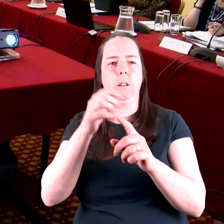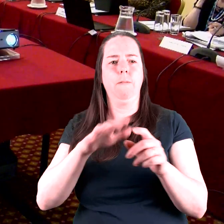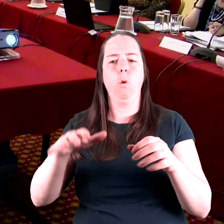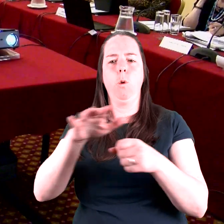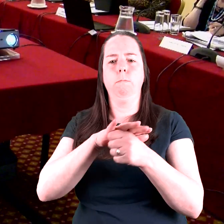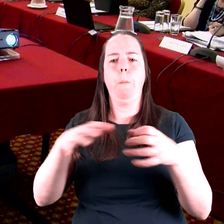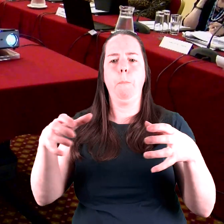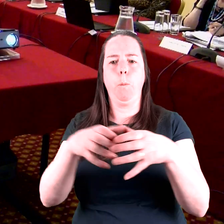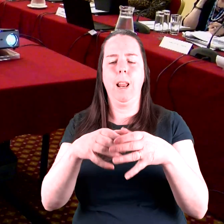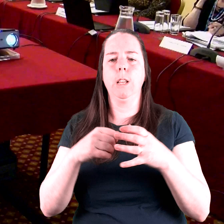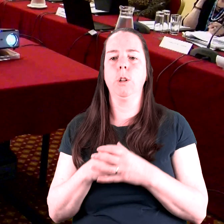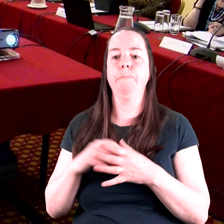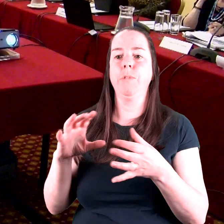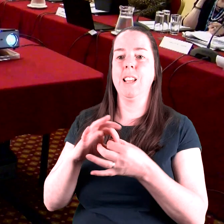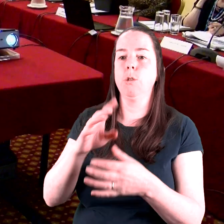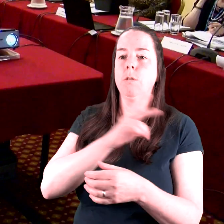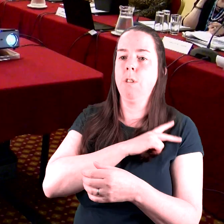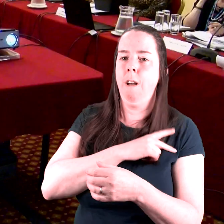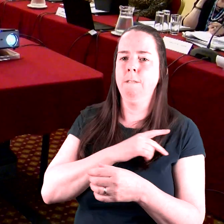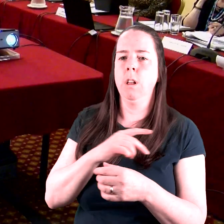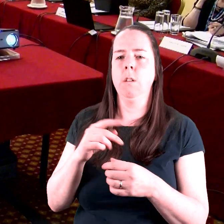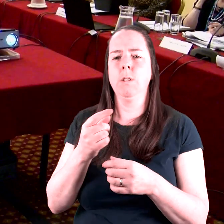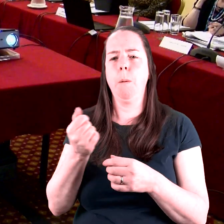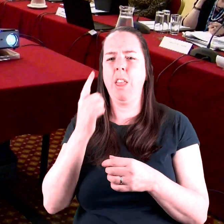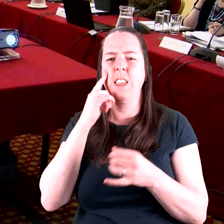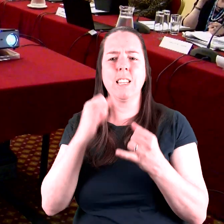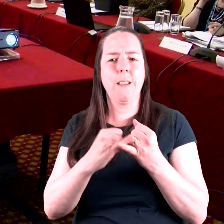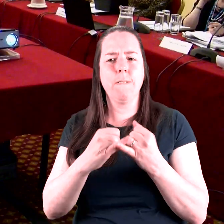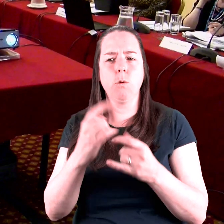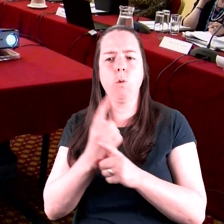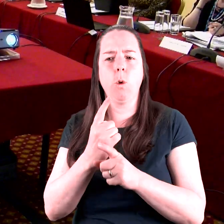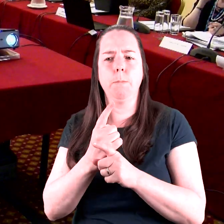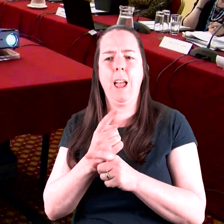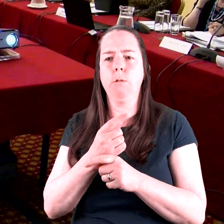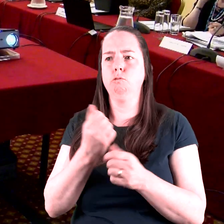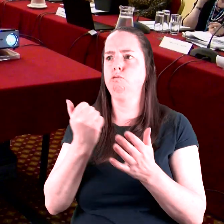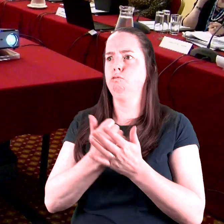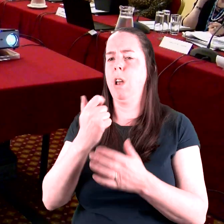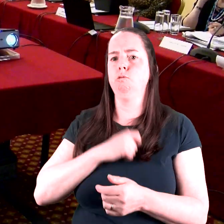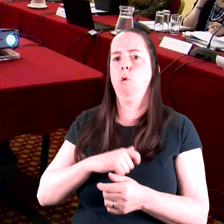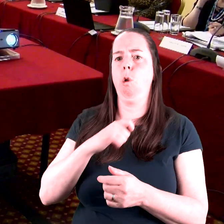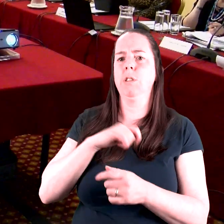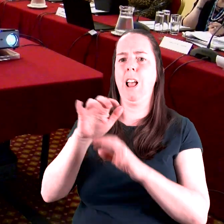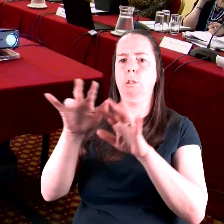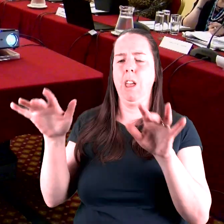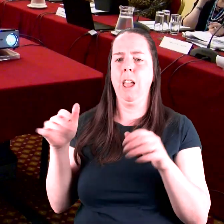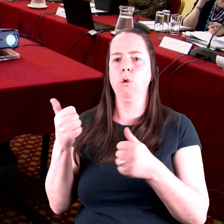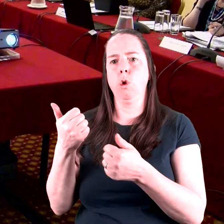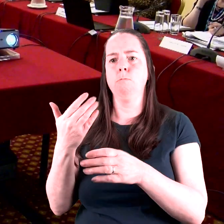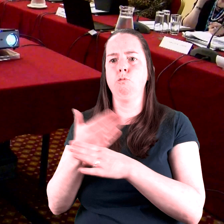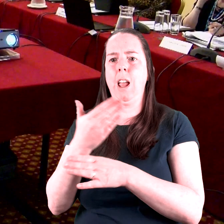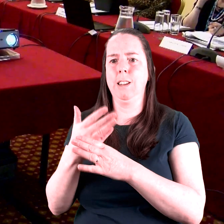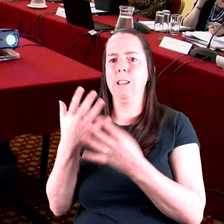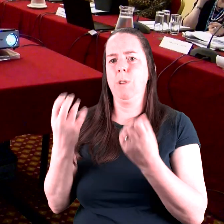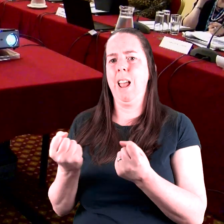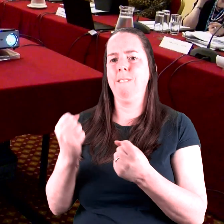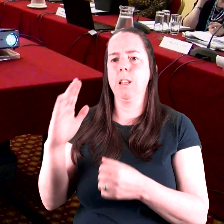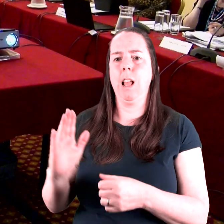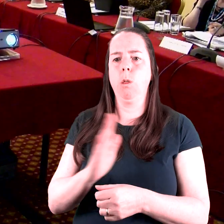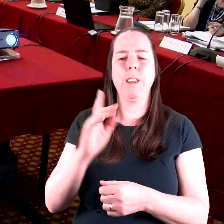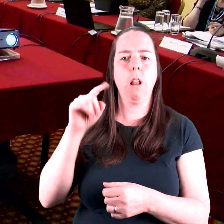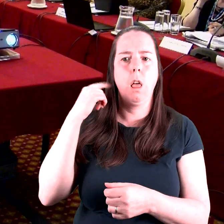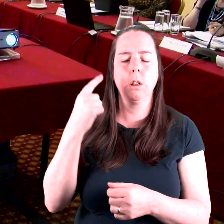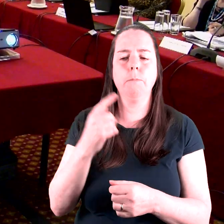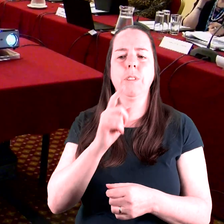populations. Just in relation to workforce, there was some, I think it was Stephen that talked about some of the great roles that are out there and some of the good practice that really exists in South